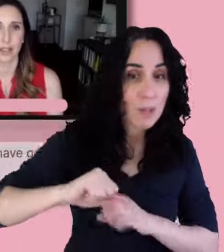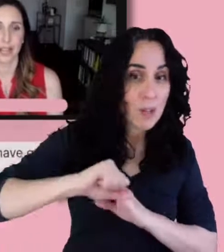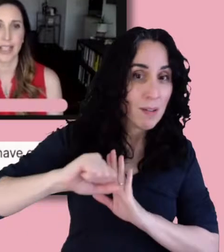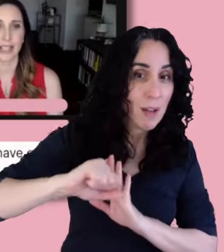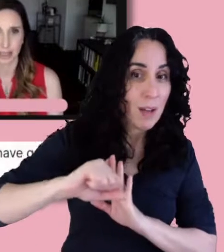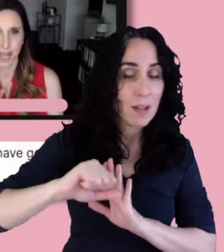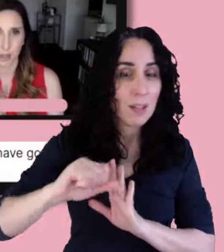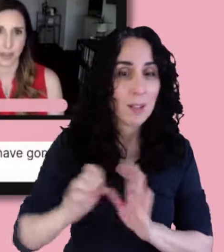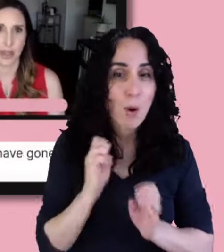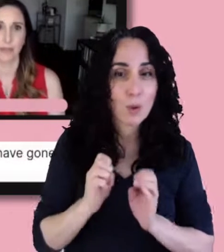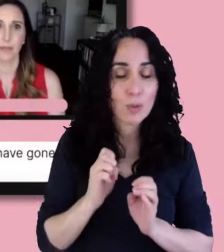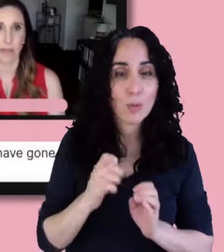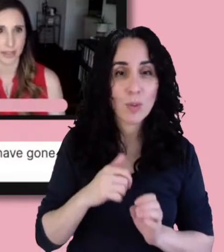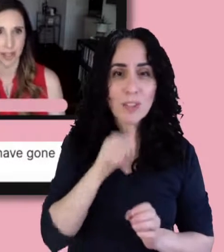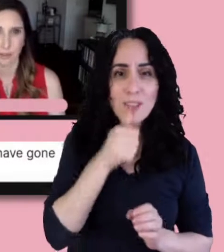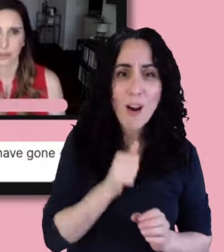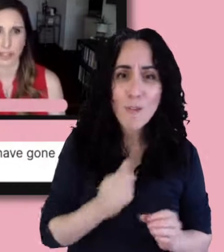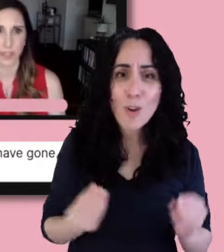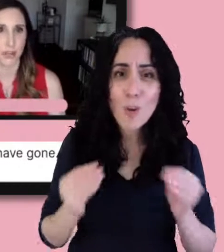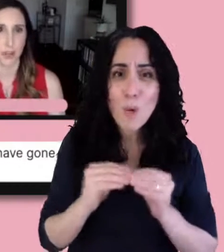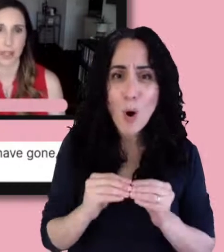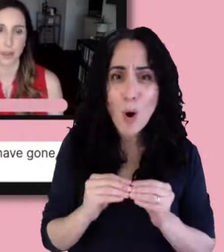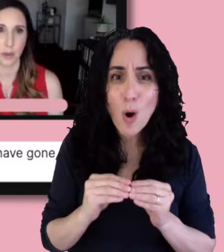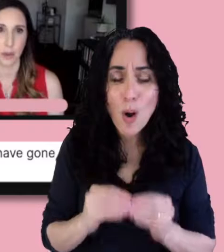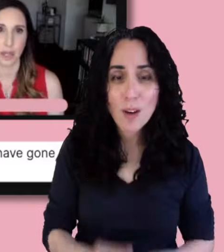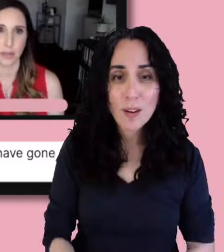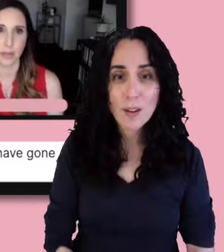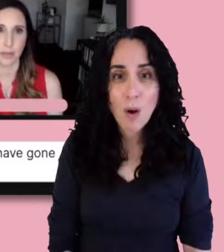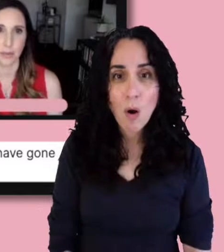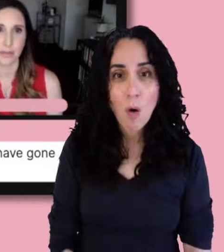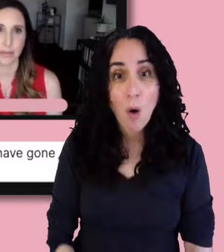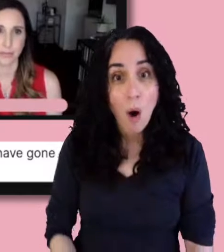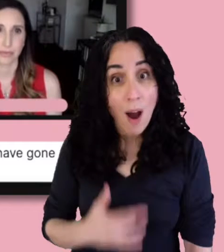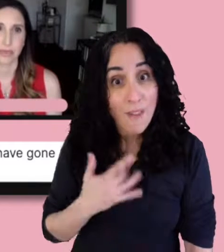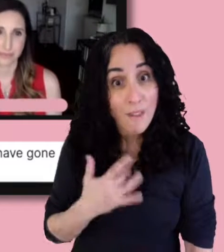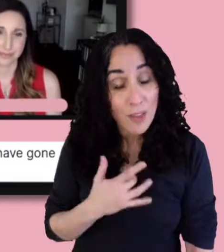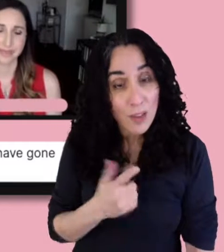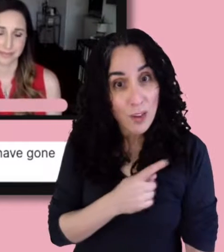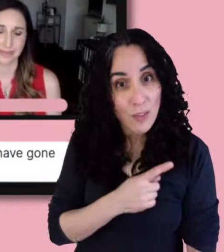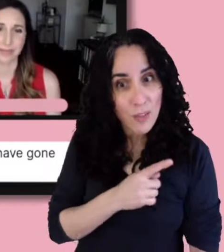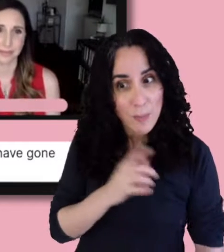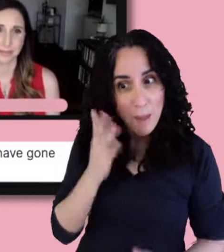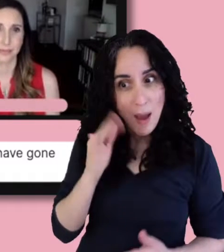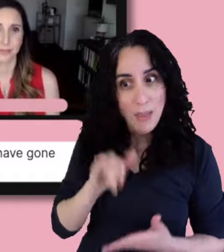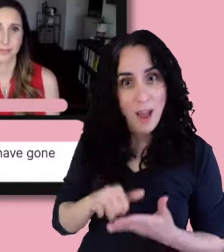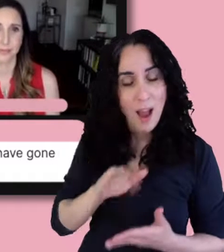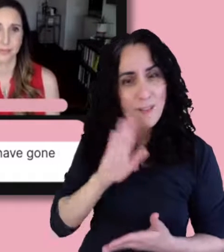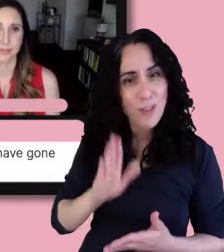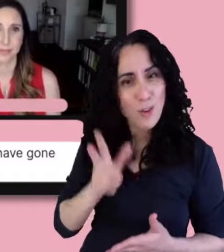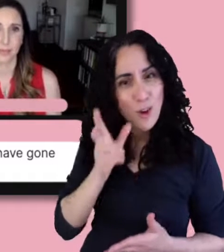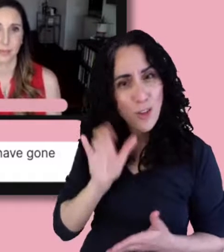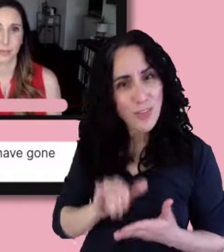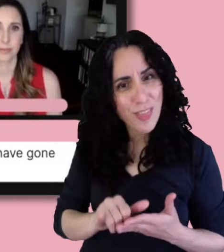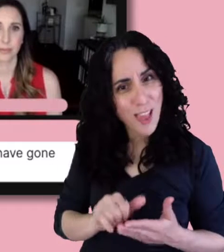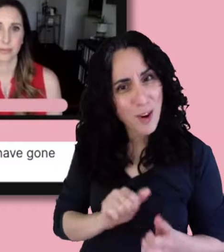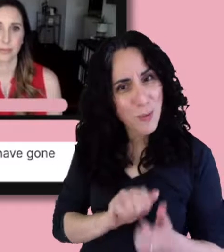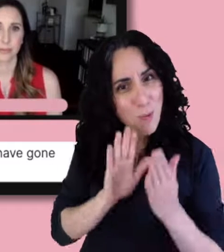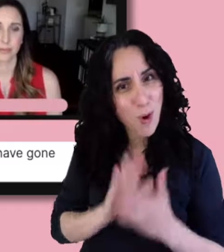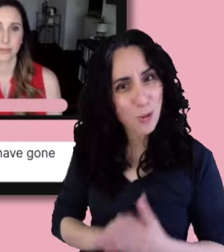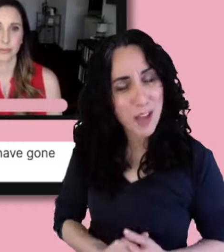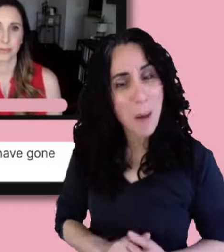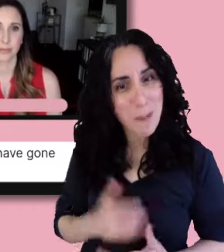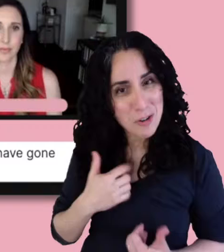As in allowing that feeling to come. I feel so convicted by that. Like, I've never actually heard that approach,